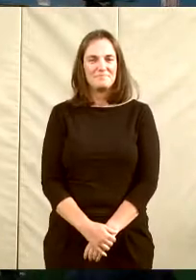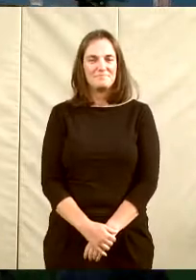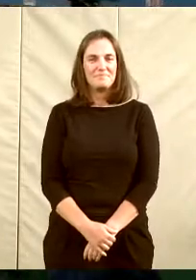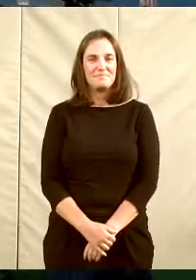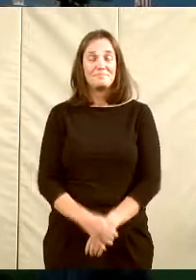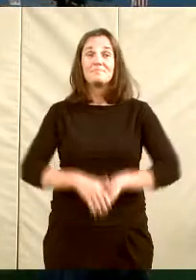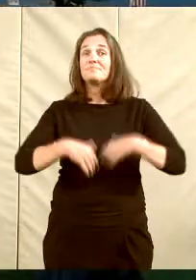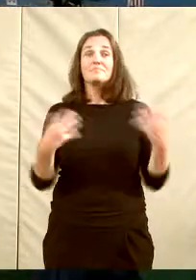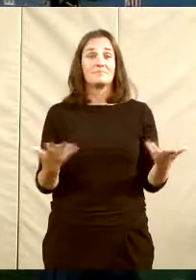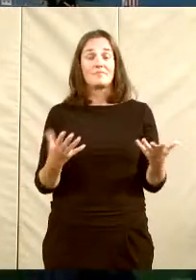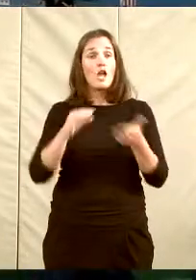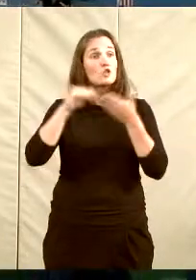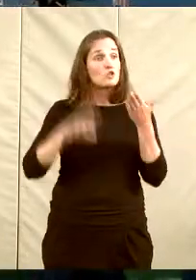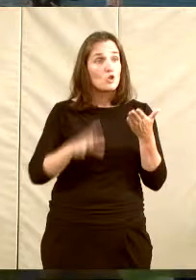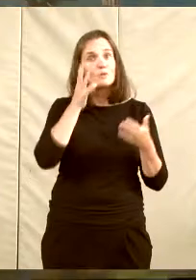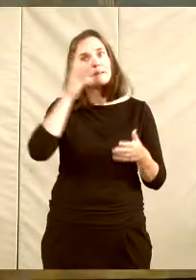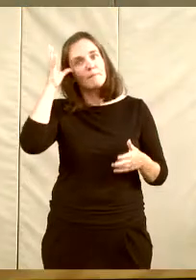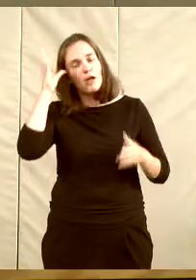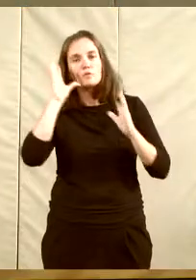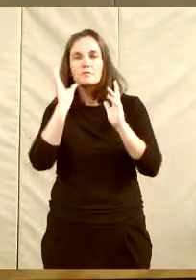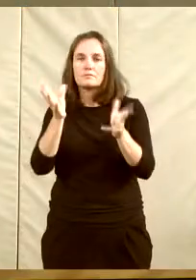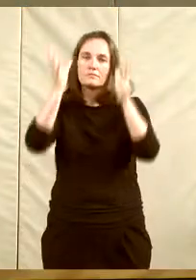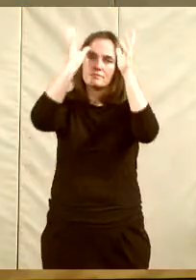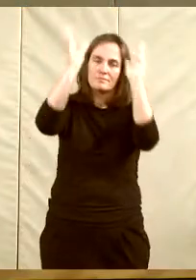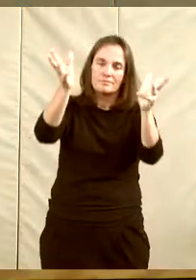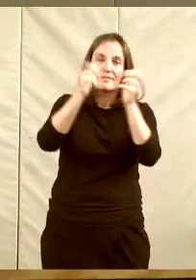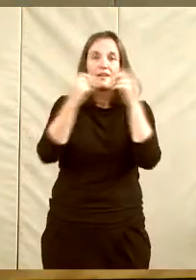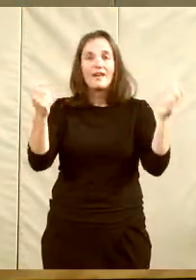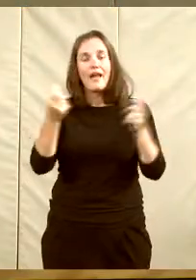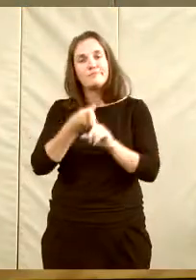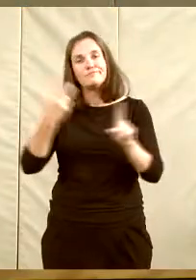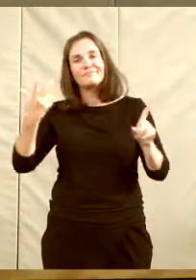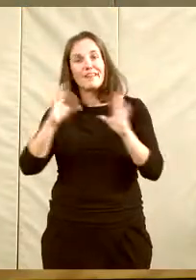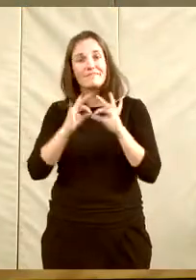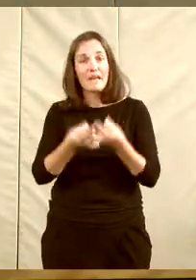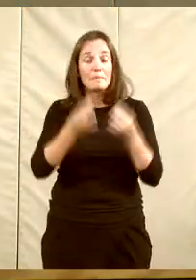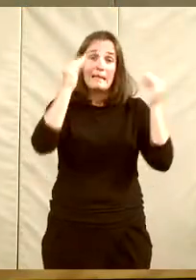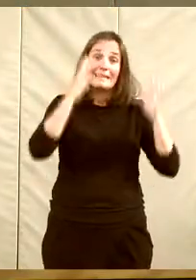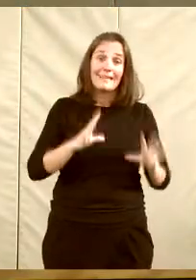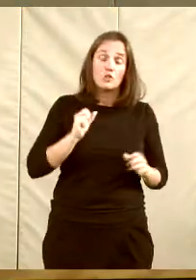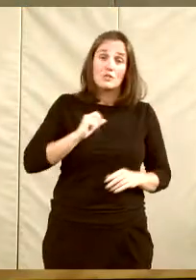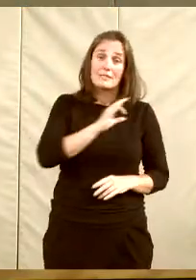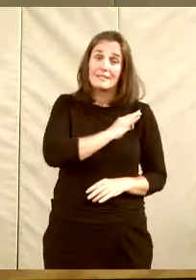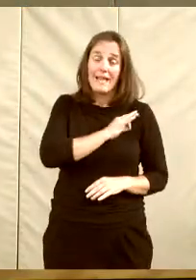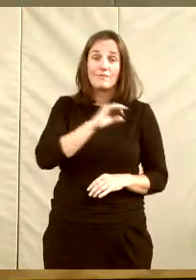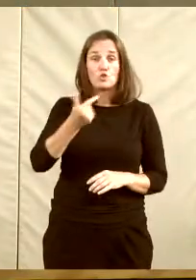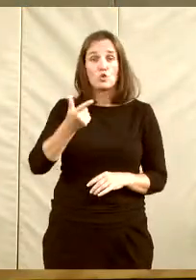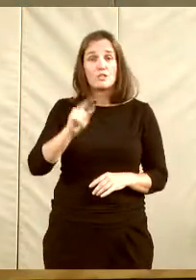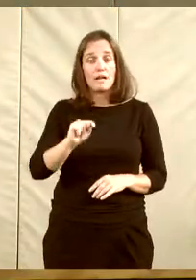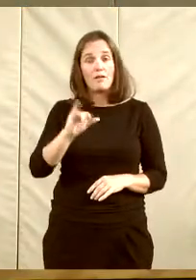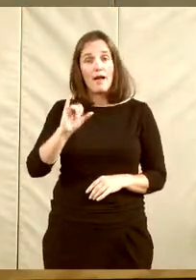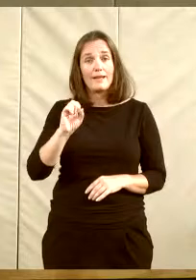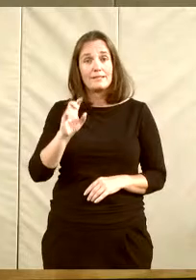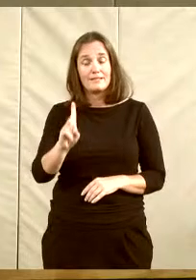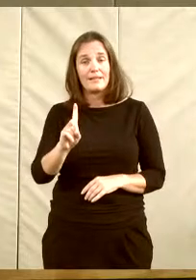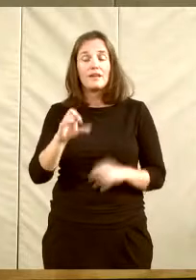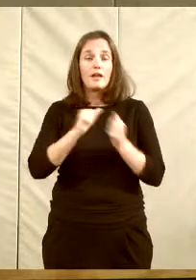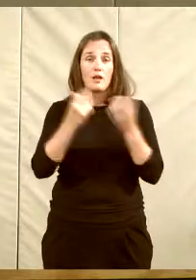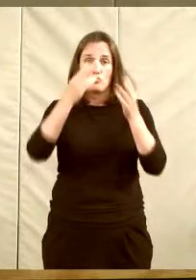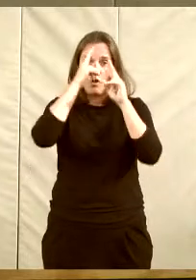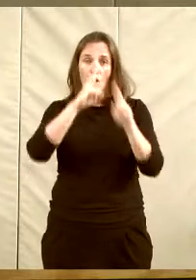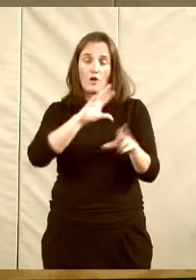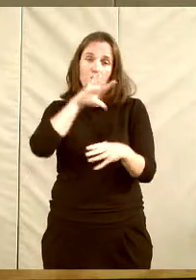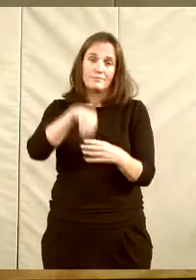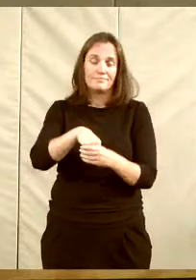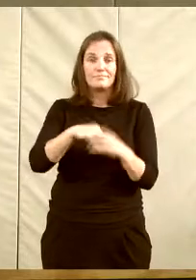So, students, parents, grandparents, and extended families, the teachers and staff at Georgetown ISD have been privileged to play a role in the life